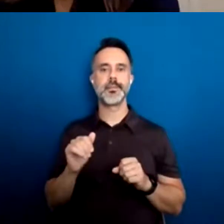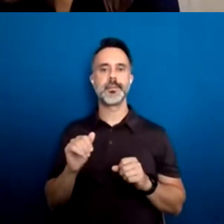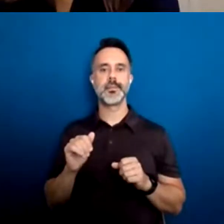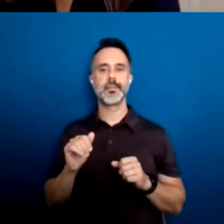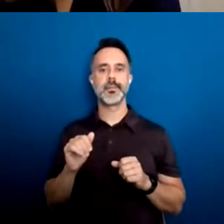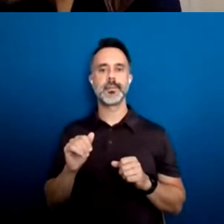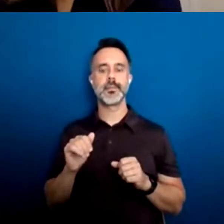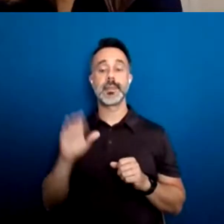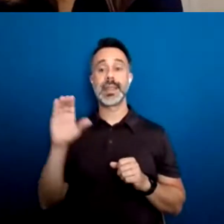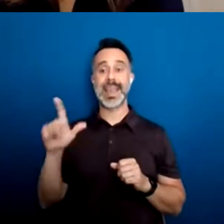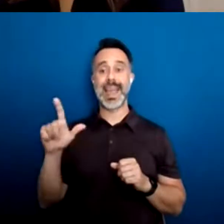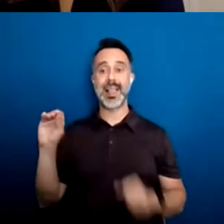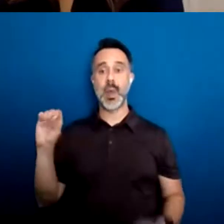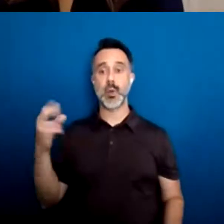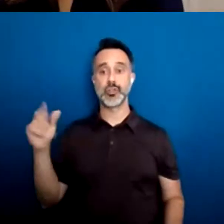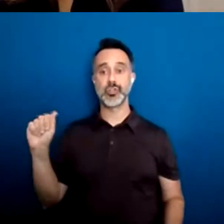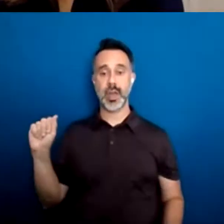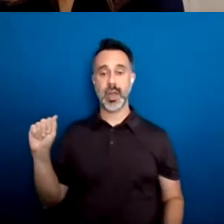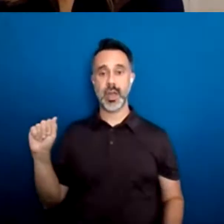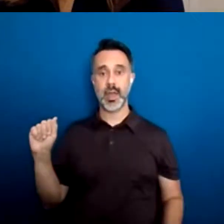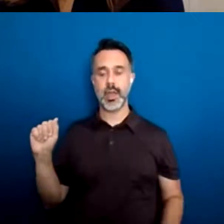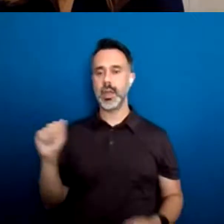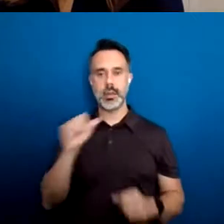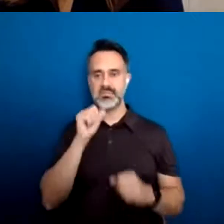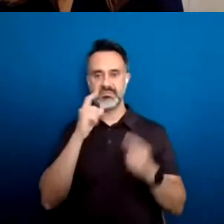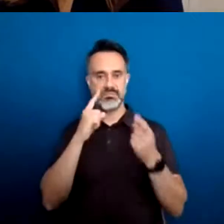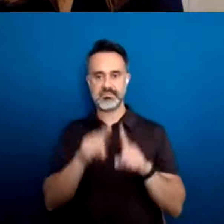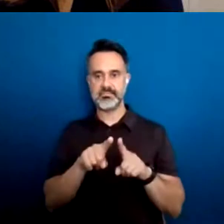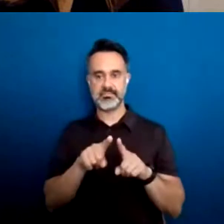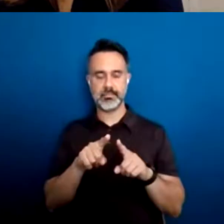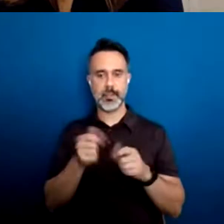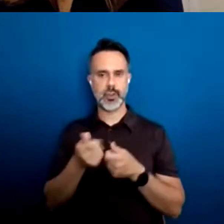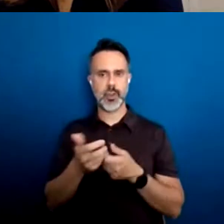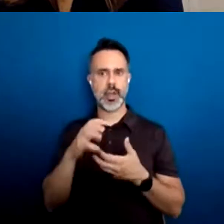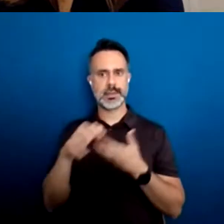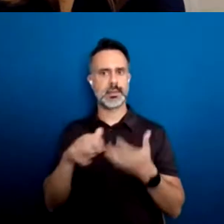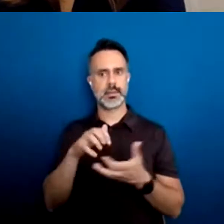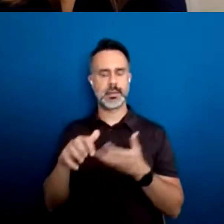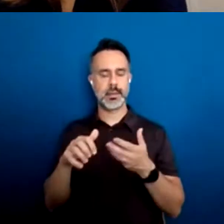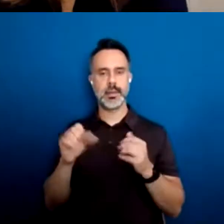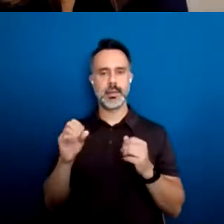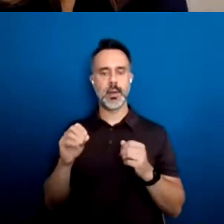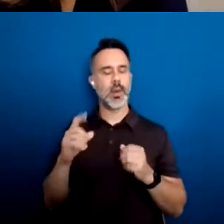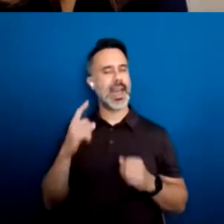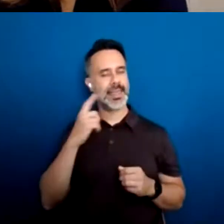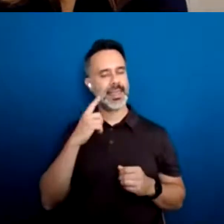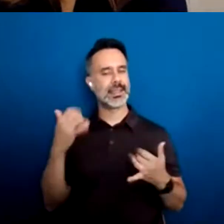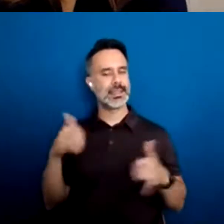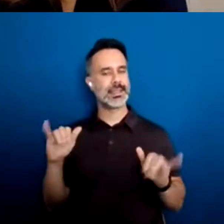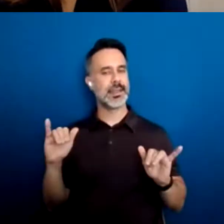Cal OSHA requirements were not in alignment, which created some confusion for employers. And so I think there is a